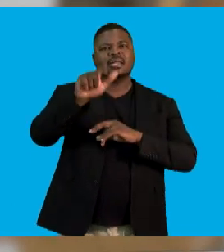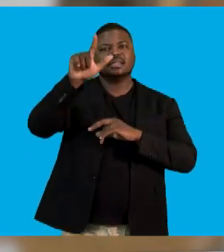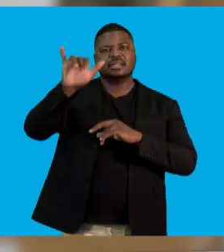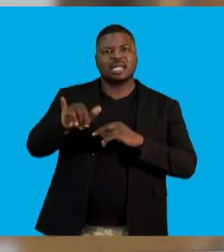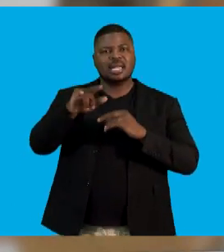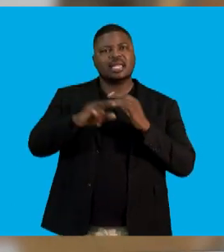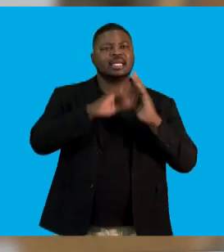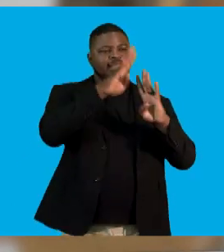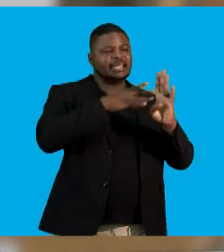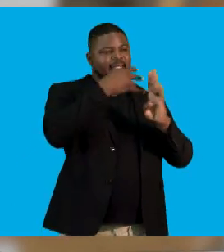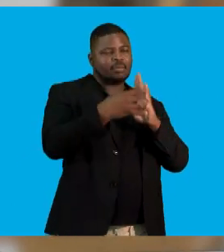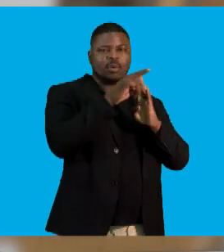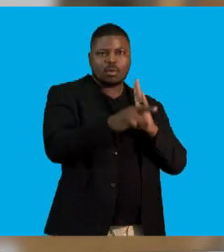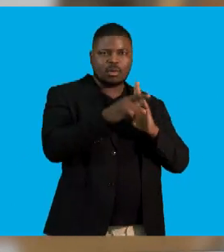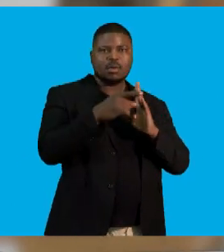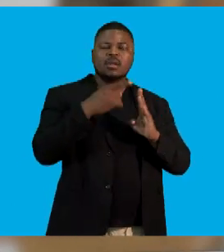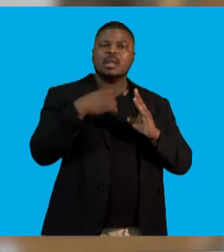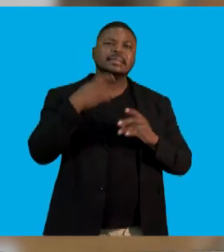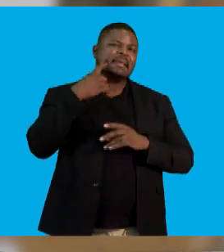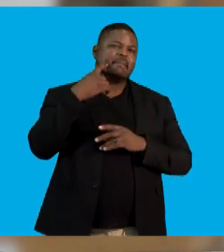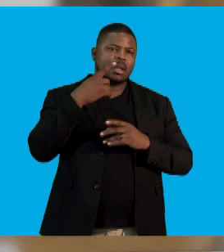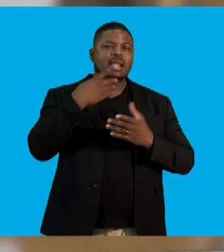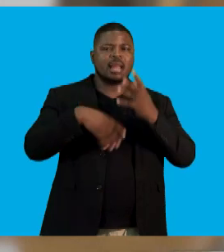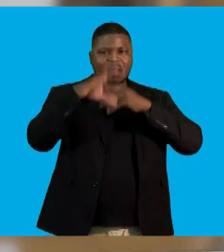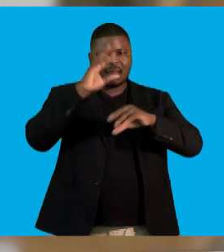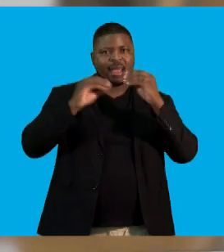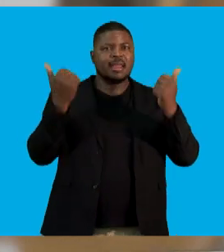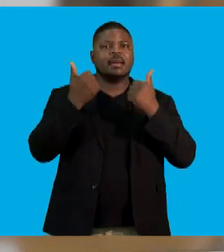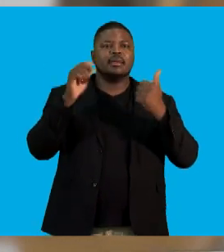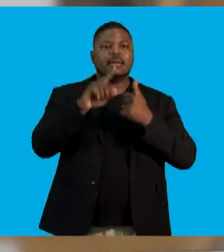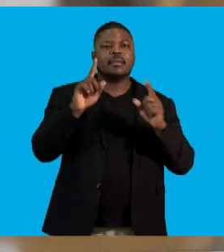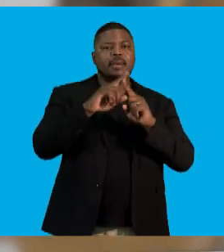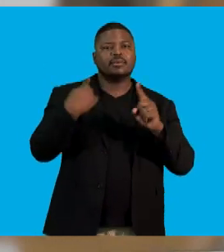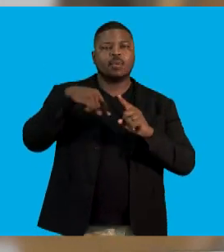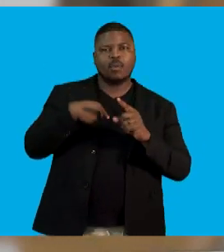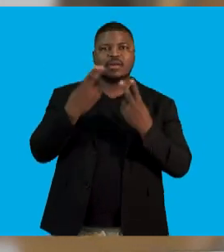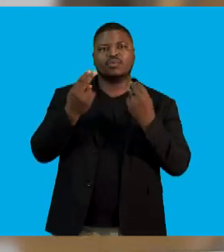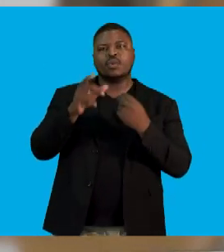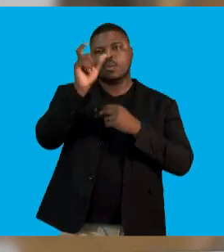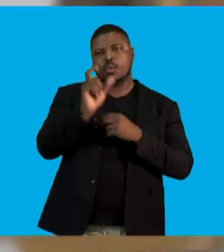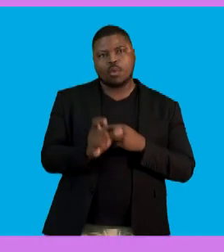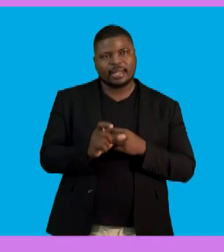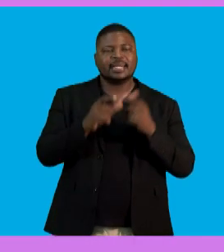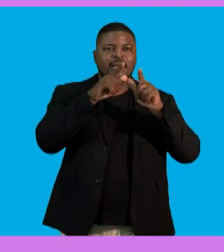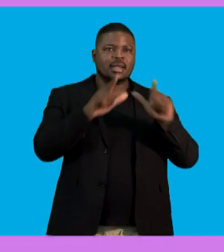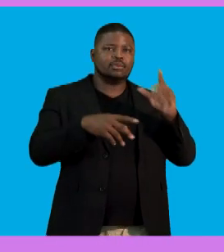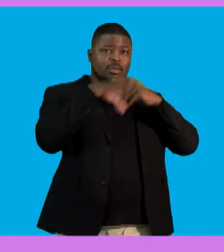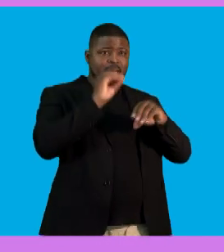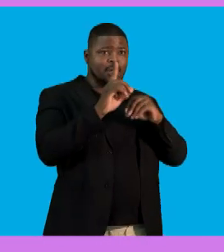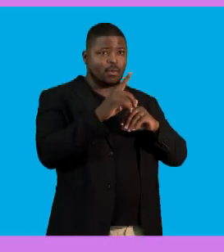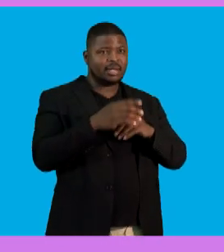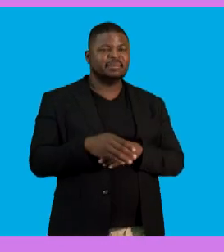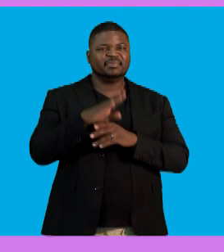tally tables came back to you guys. Hopefully, you learned something. If it didn't come back to you, let's now go on to new words and language.